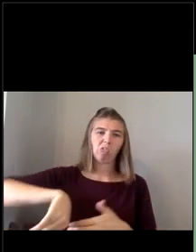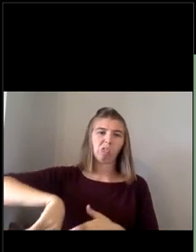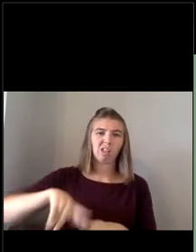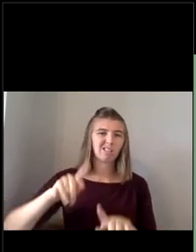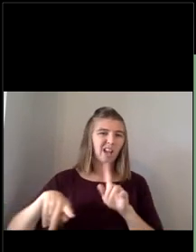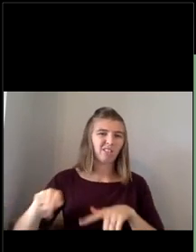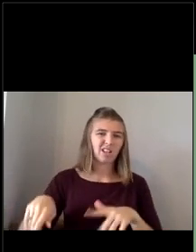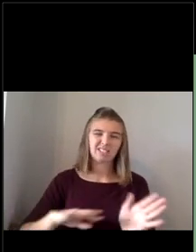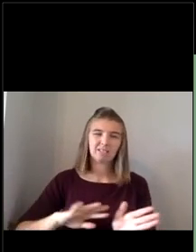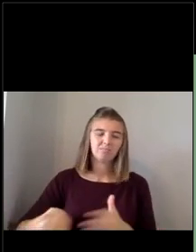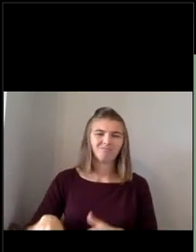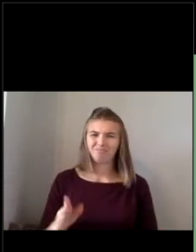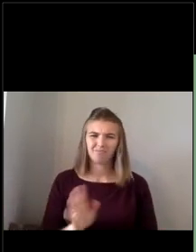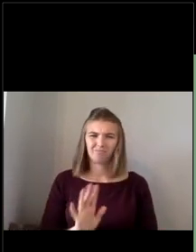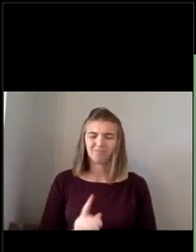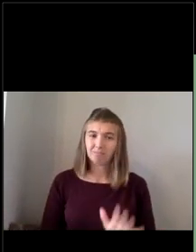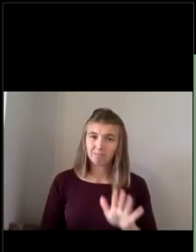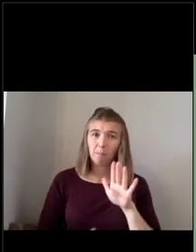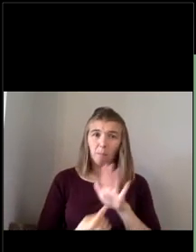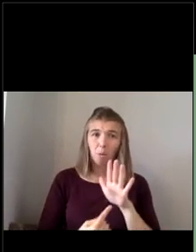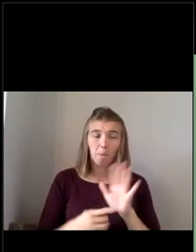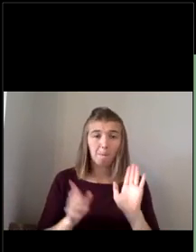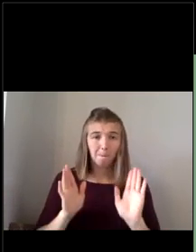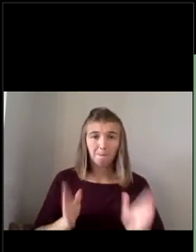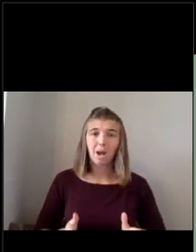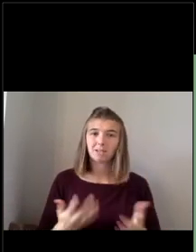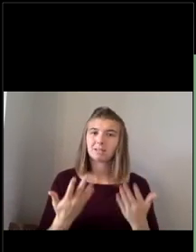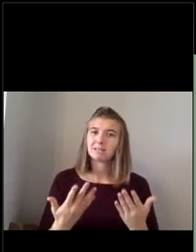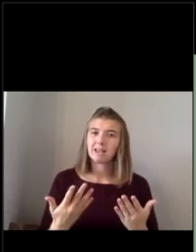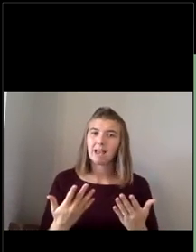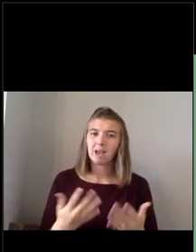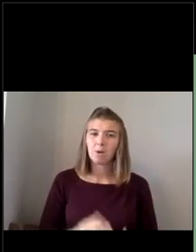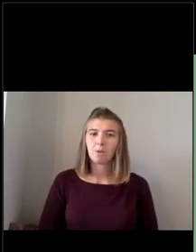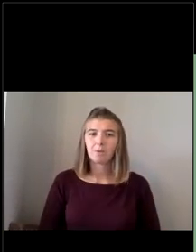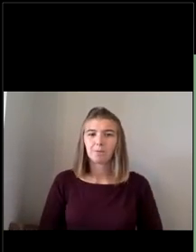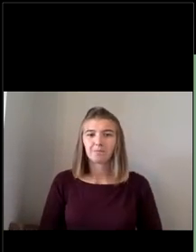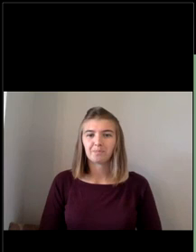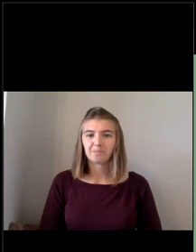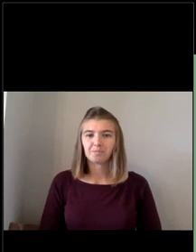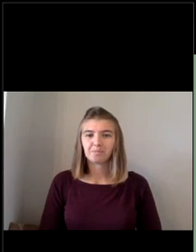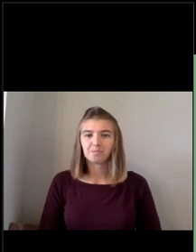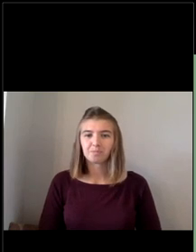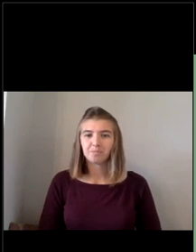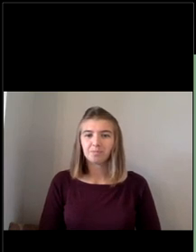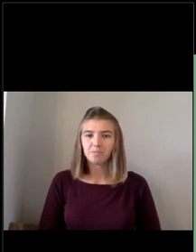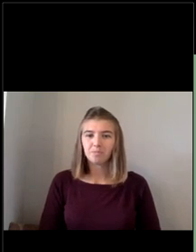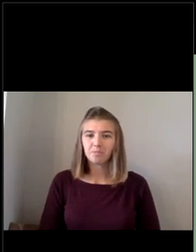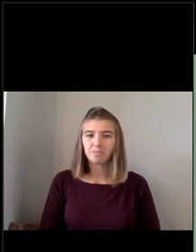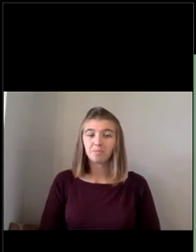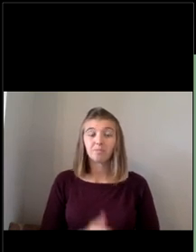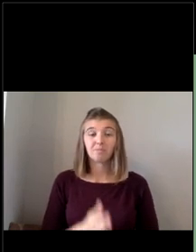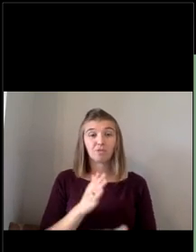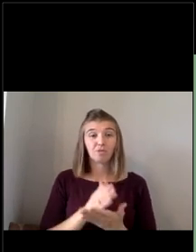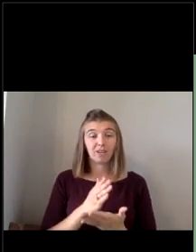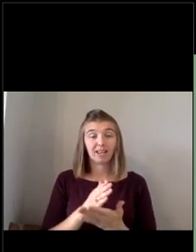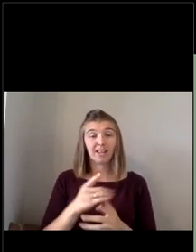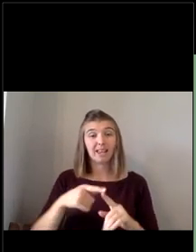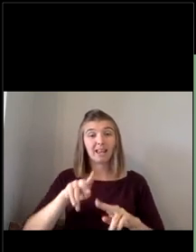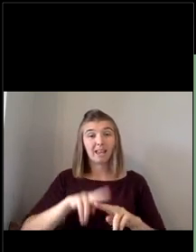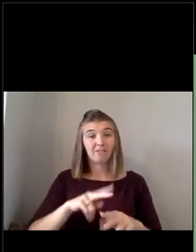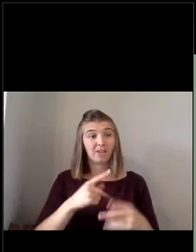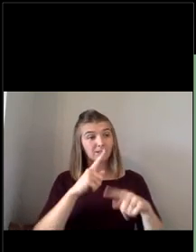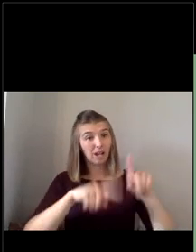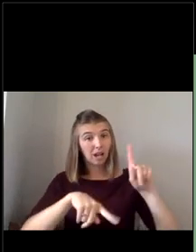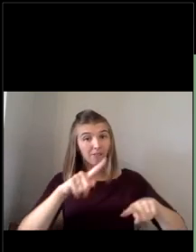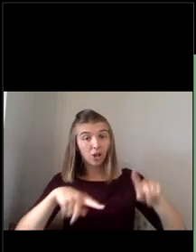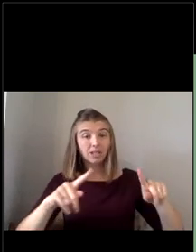environment because it provides the opportunity for all stakeholders, students, academics, and support